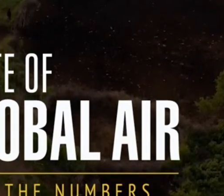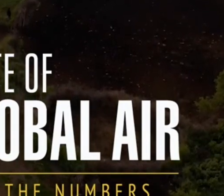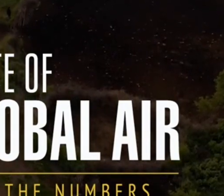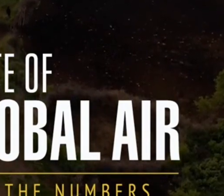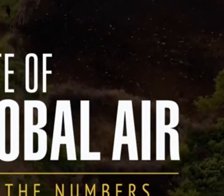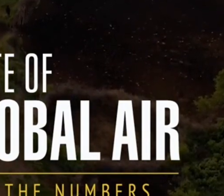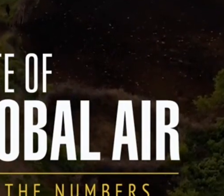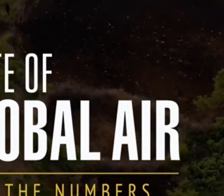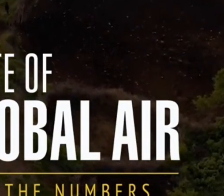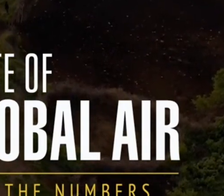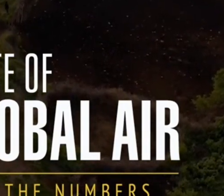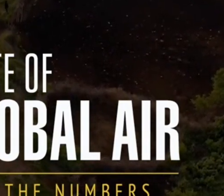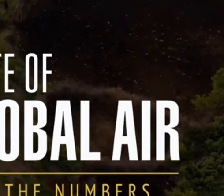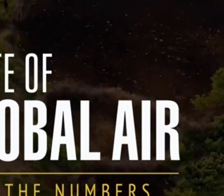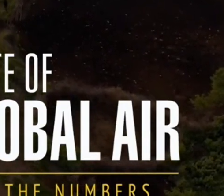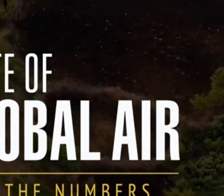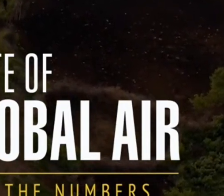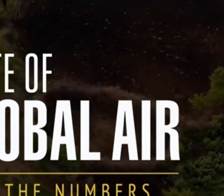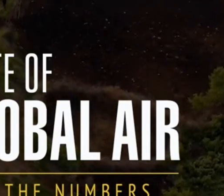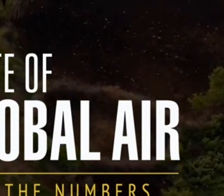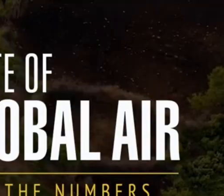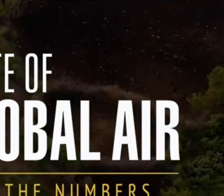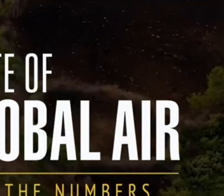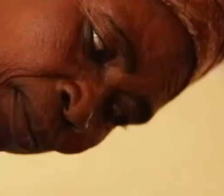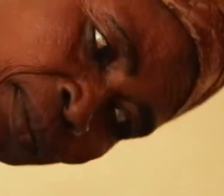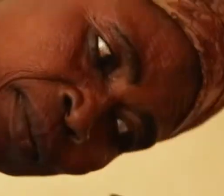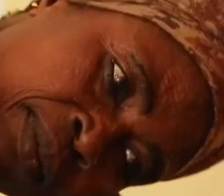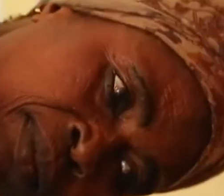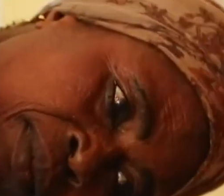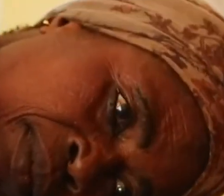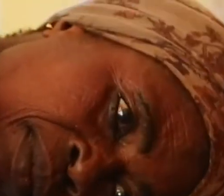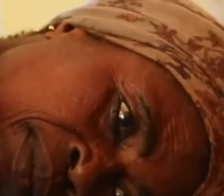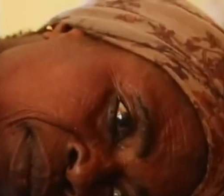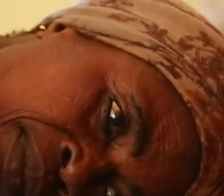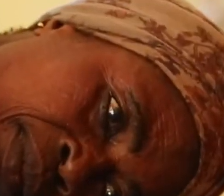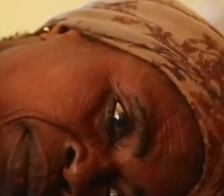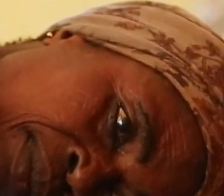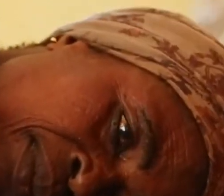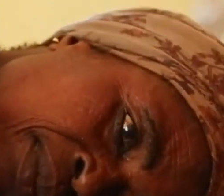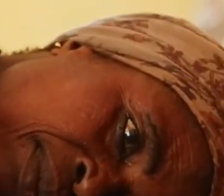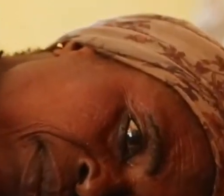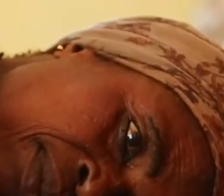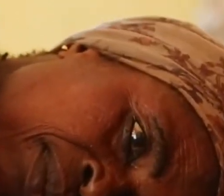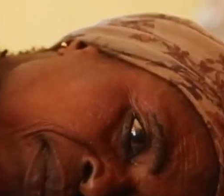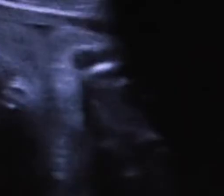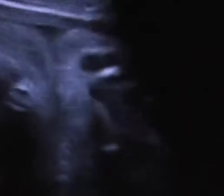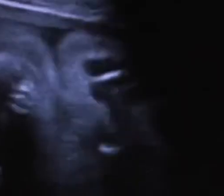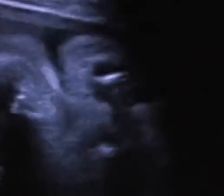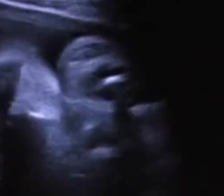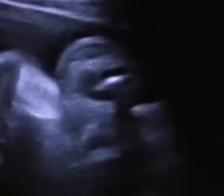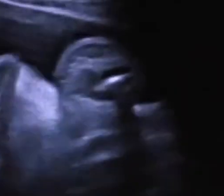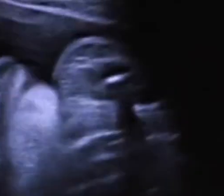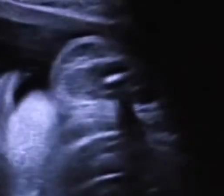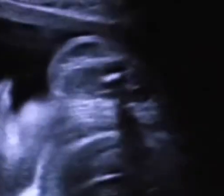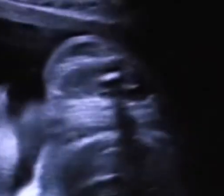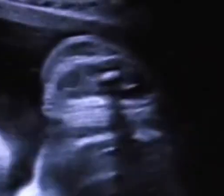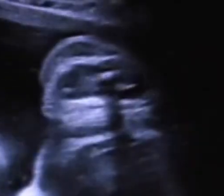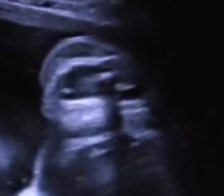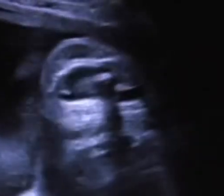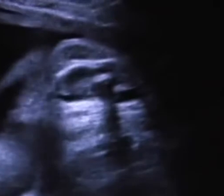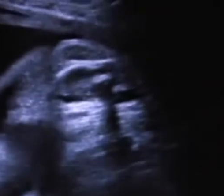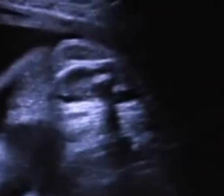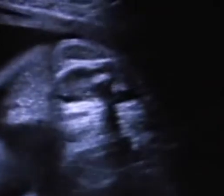sounds like it makes sense. Distinguishing feature with the dance studios, I believe, when they were considering reopening them, which they ultimately agreed